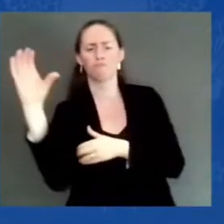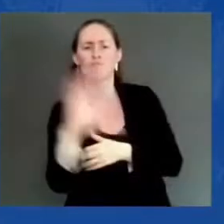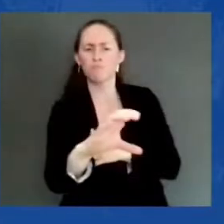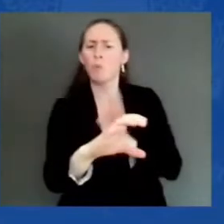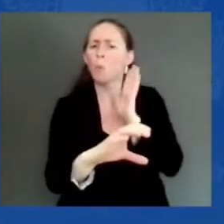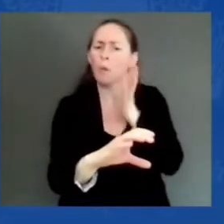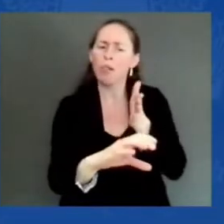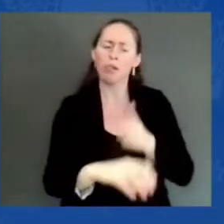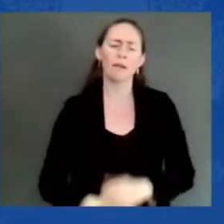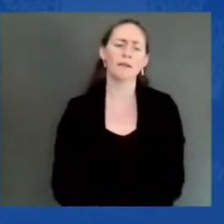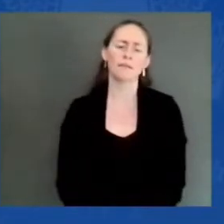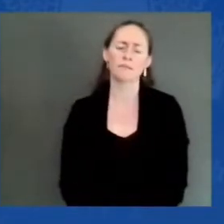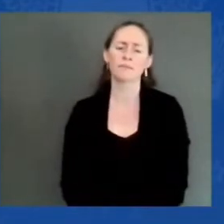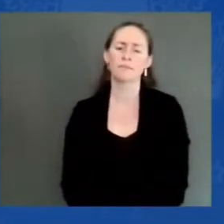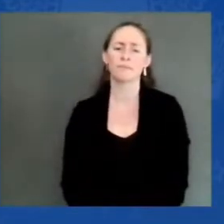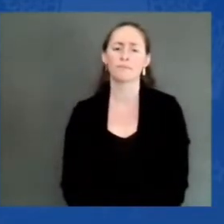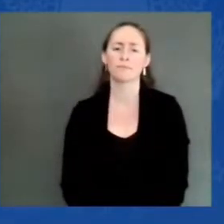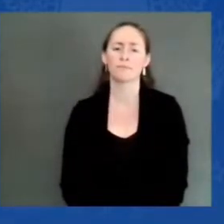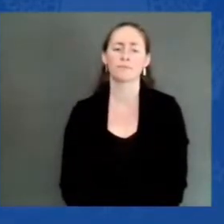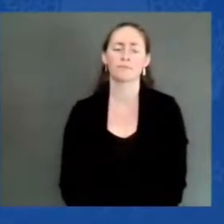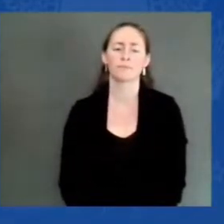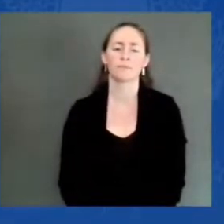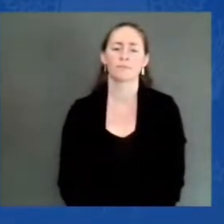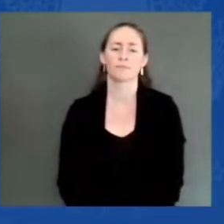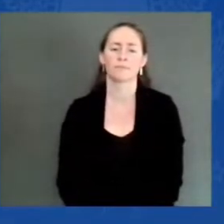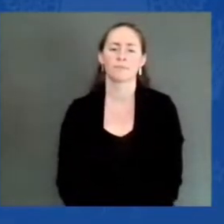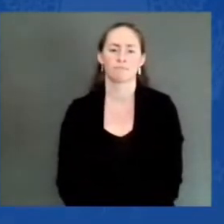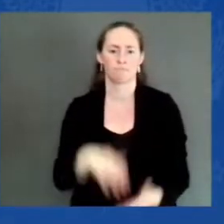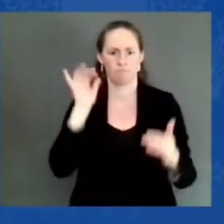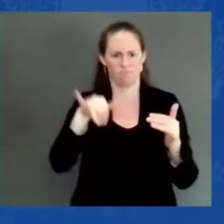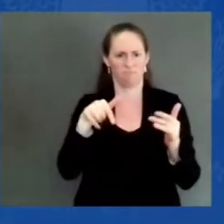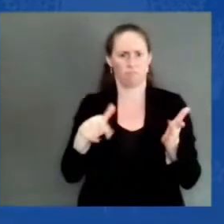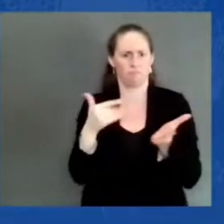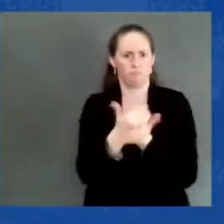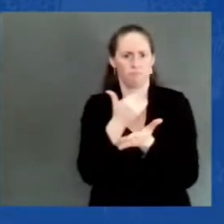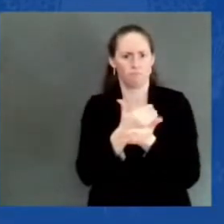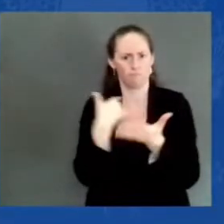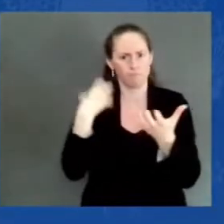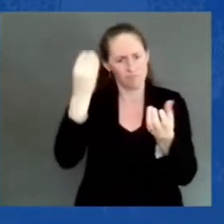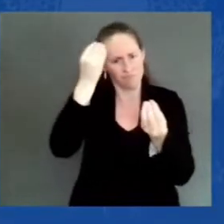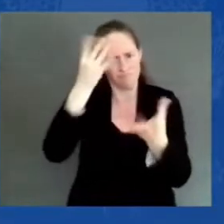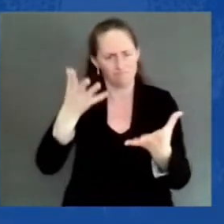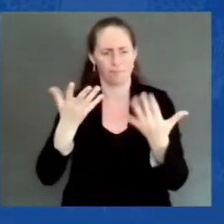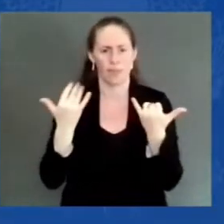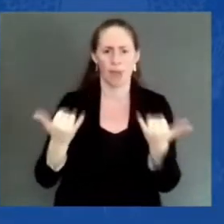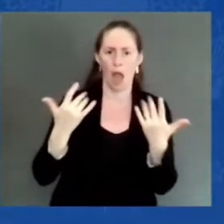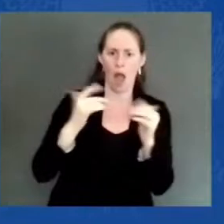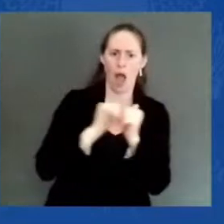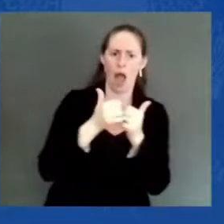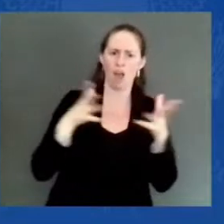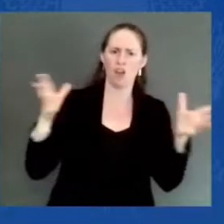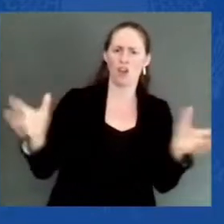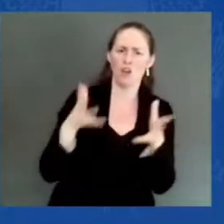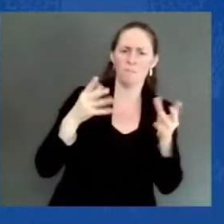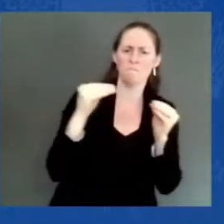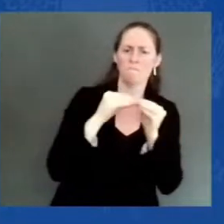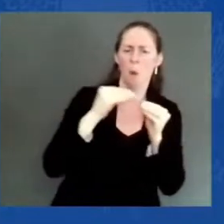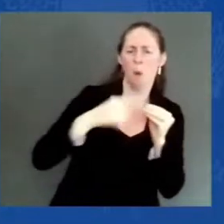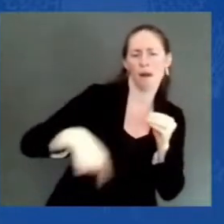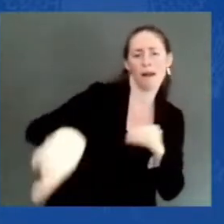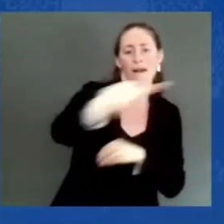These are the latest steps we're taking to get more people vaccinated. Next, I want to speak to you all